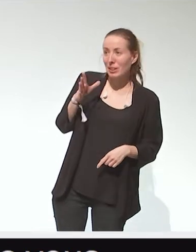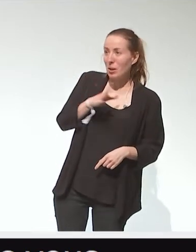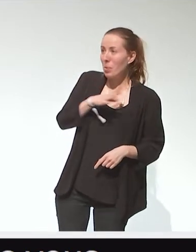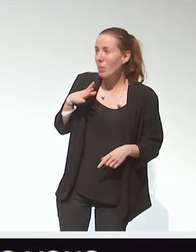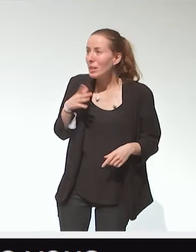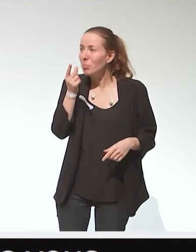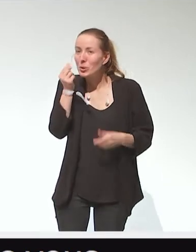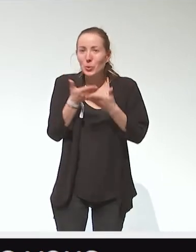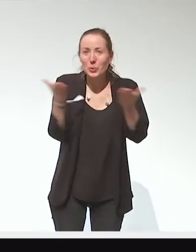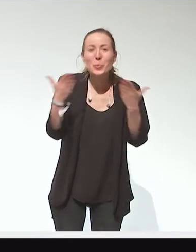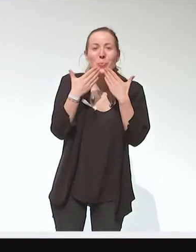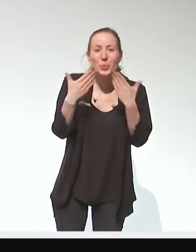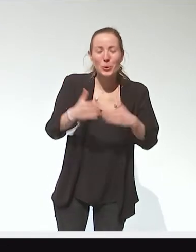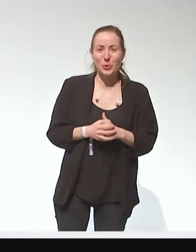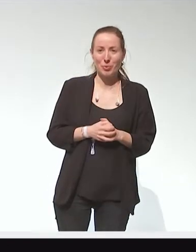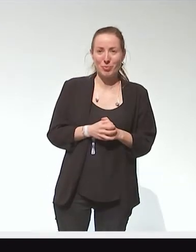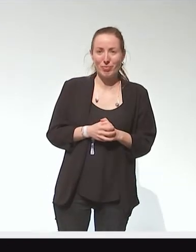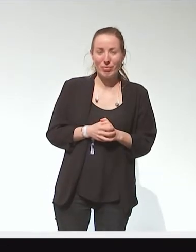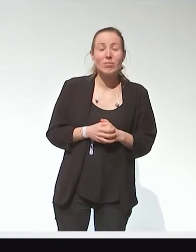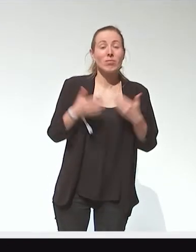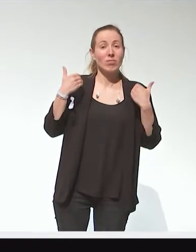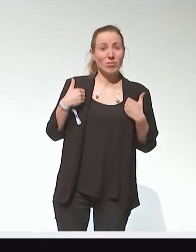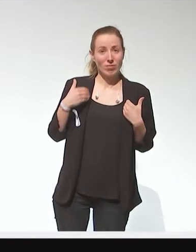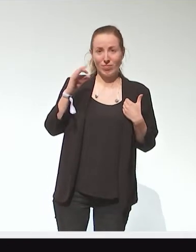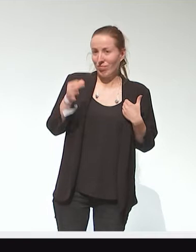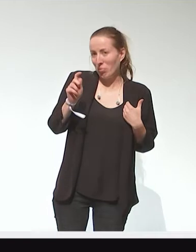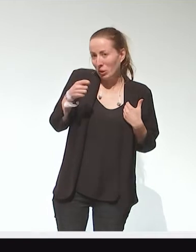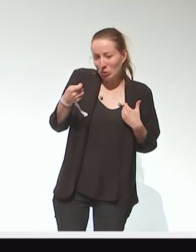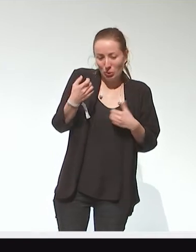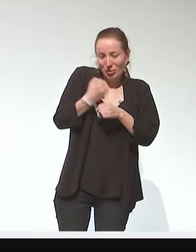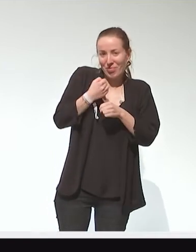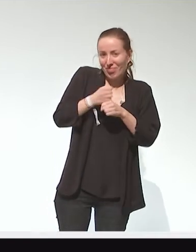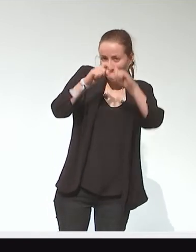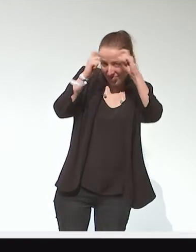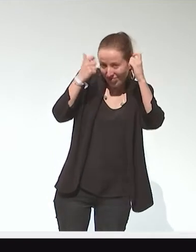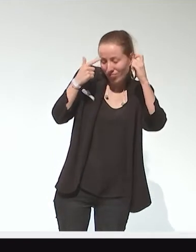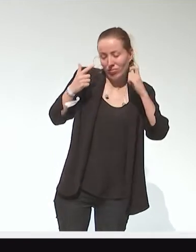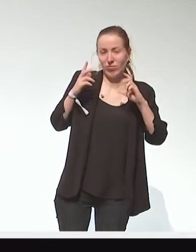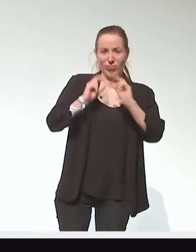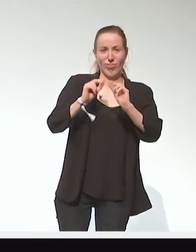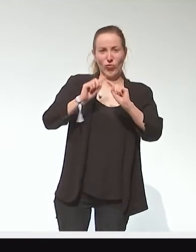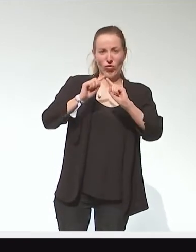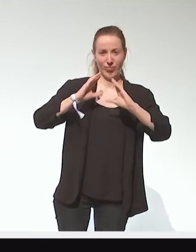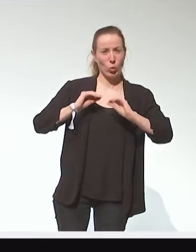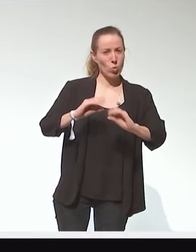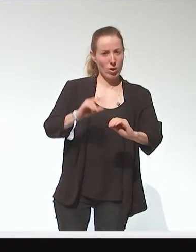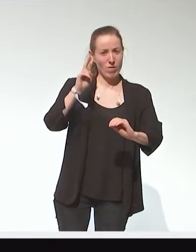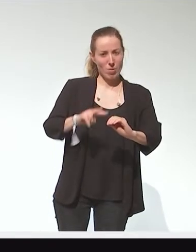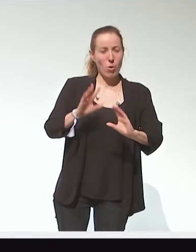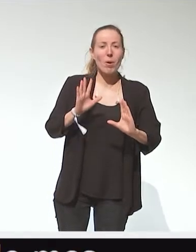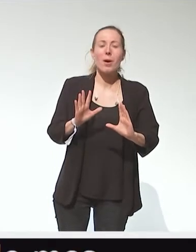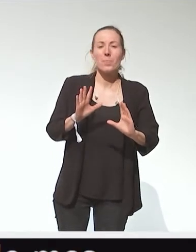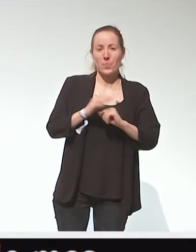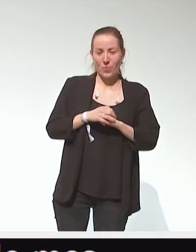you very much, Madam Ministers, ladies and gentlemen, good afternoon. In view of my functions, I'm going to